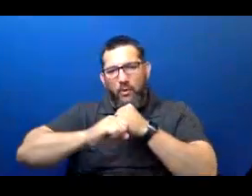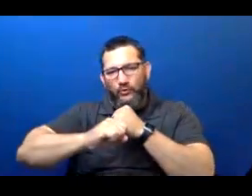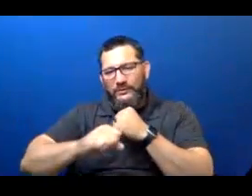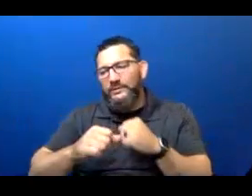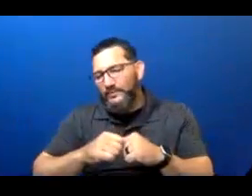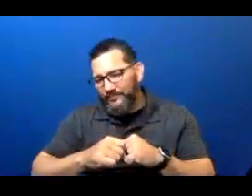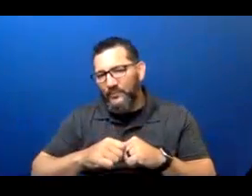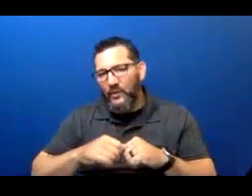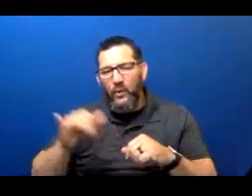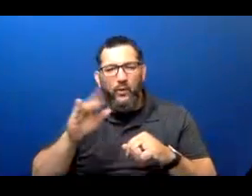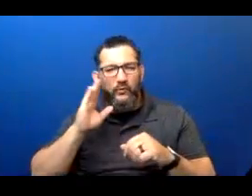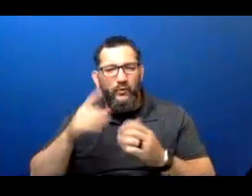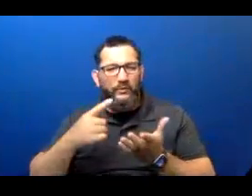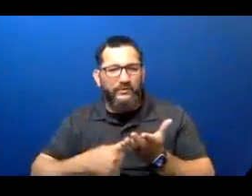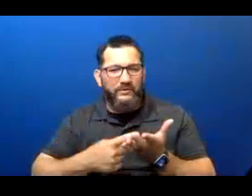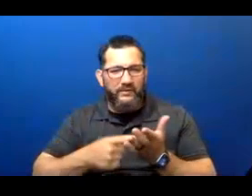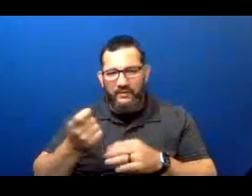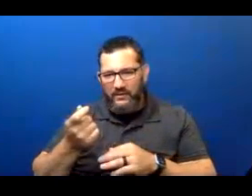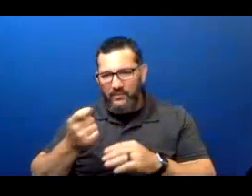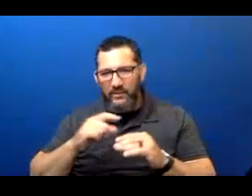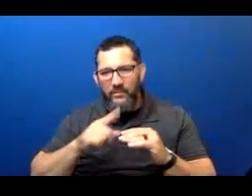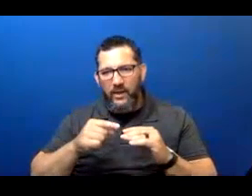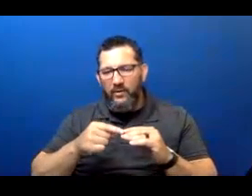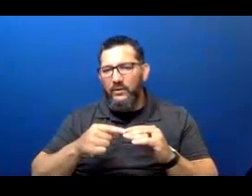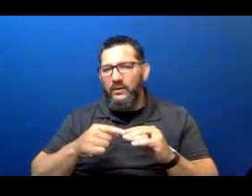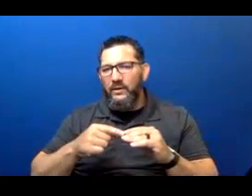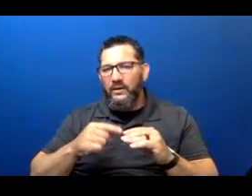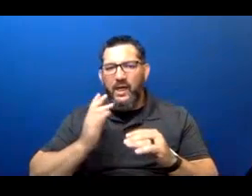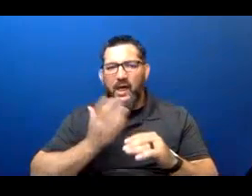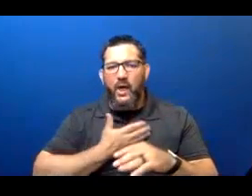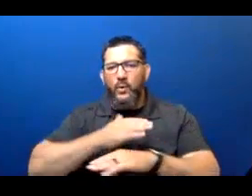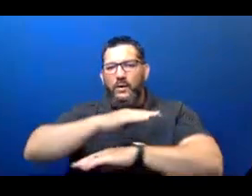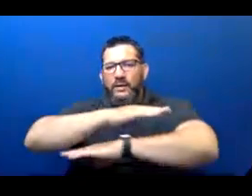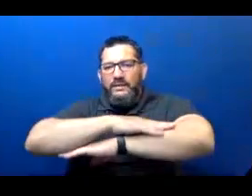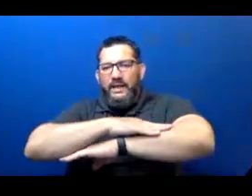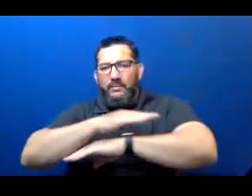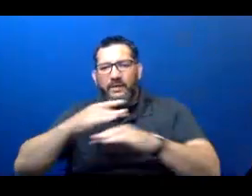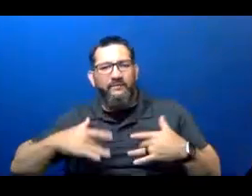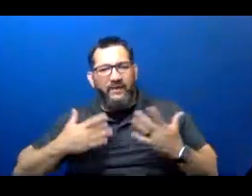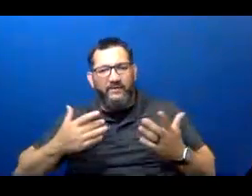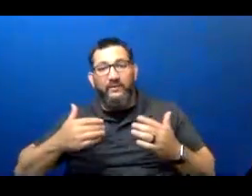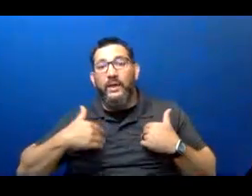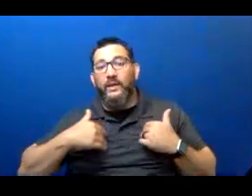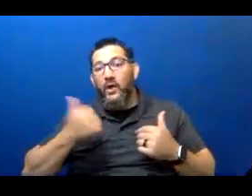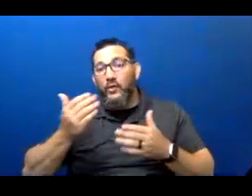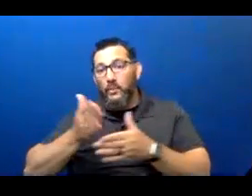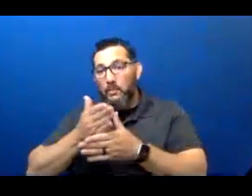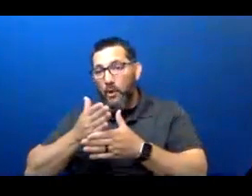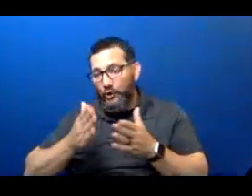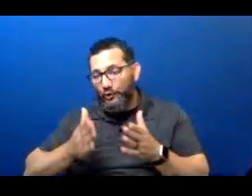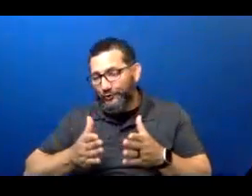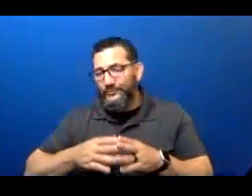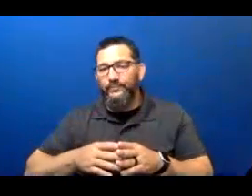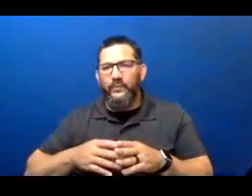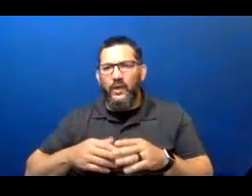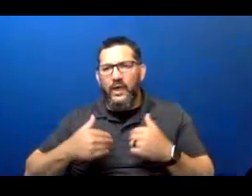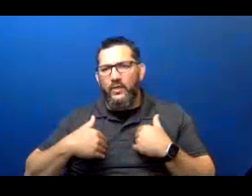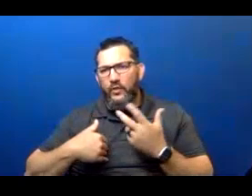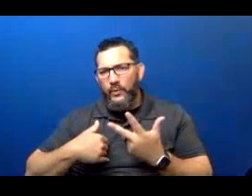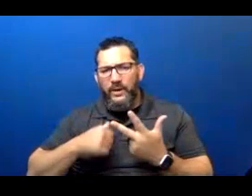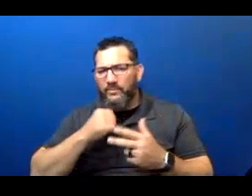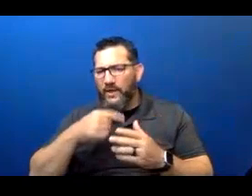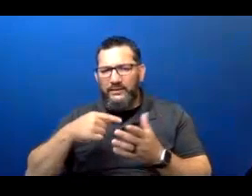are also going to talk a bit about our tabling events with other partners. There were 3. Won't go into all the